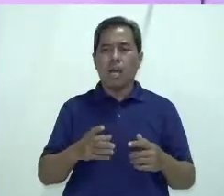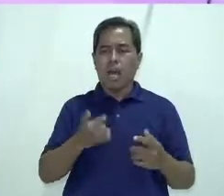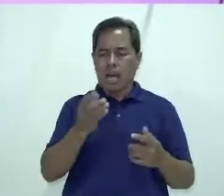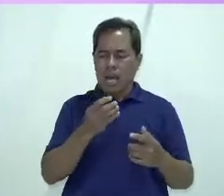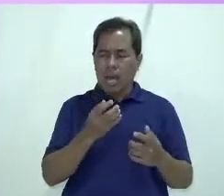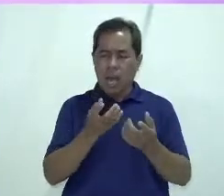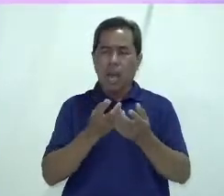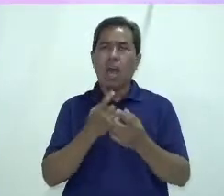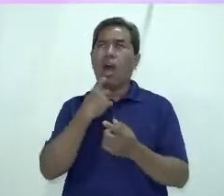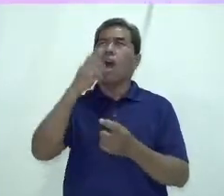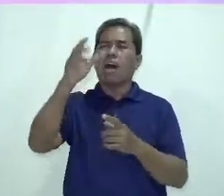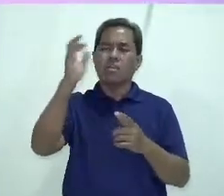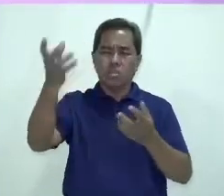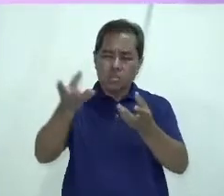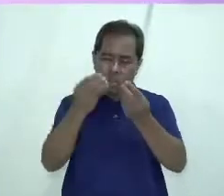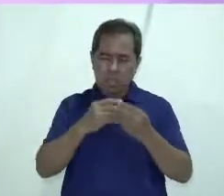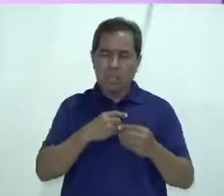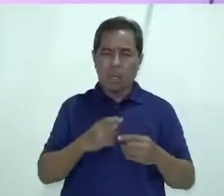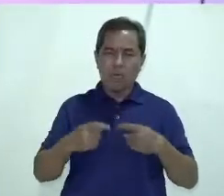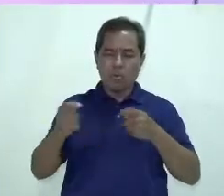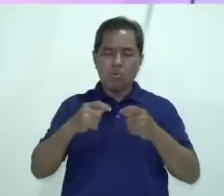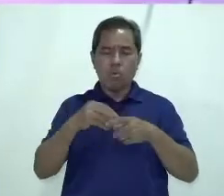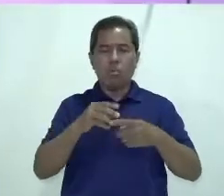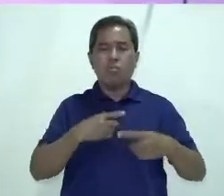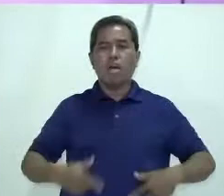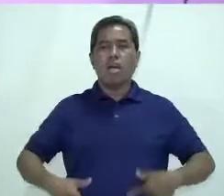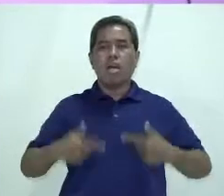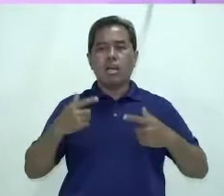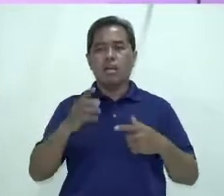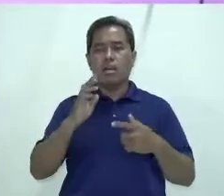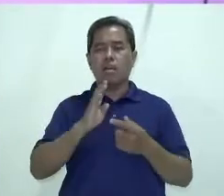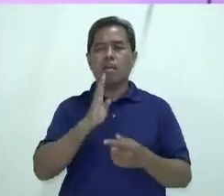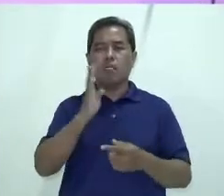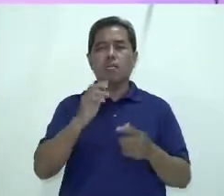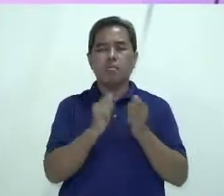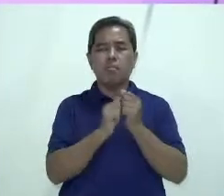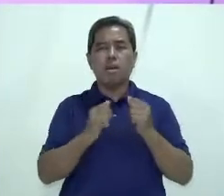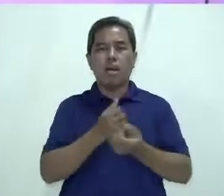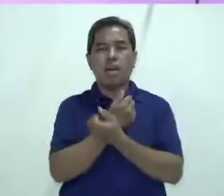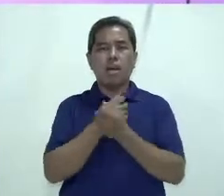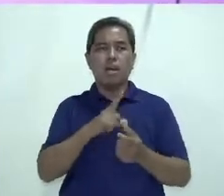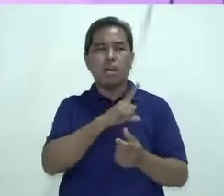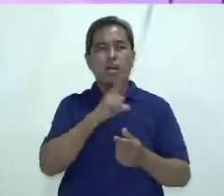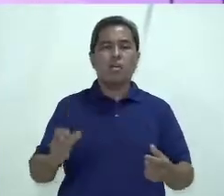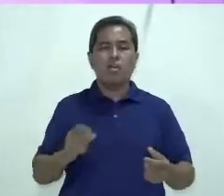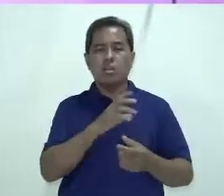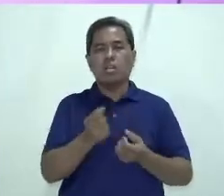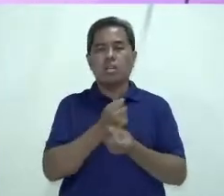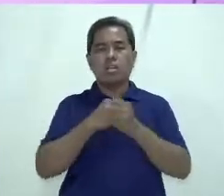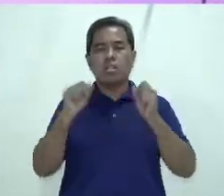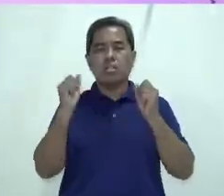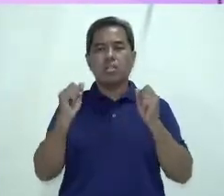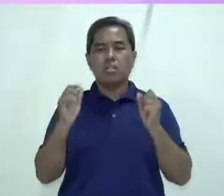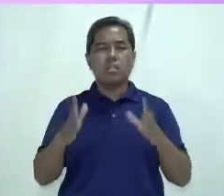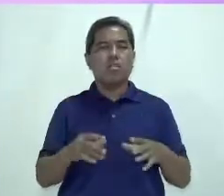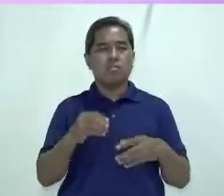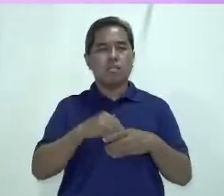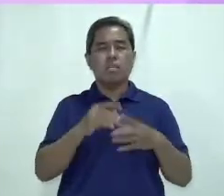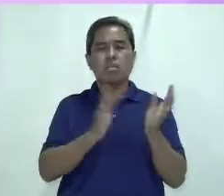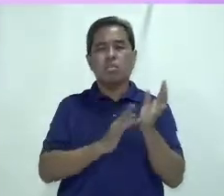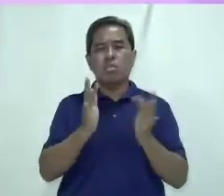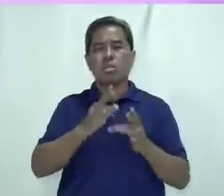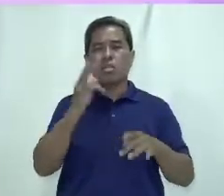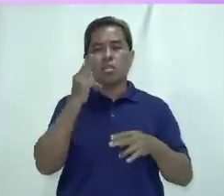life. Be my Lord. Be my Savior. I choose to follow you beginning today. I pray that in Jesus' name.